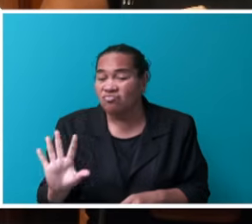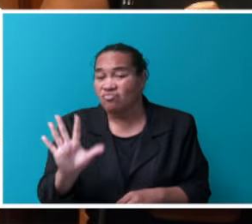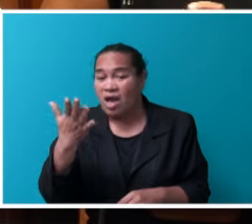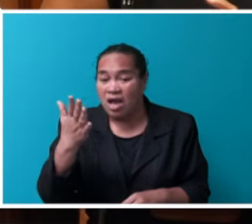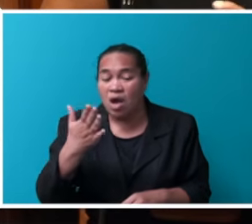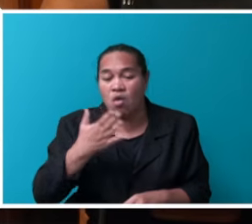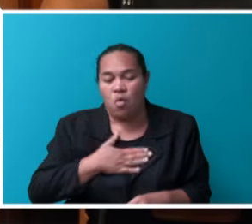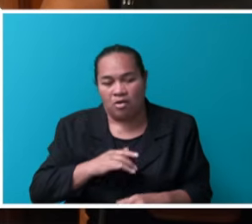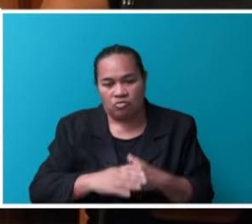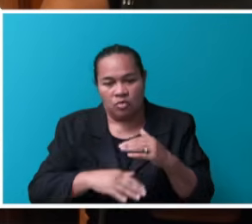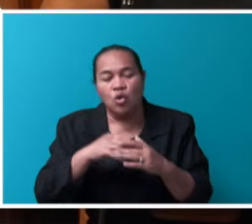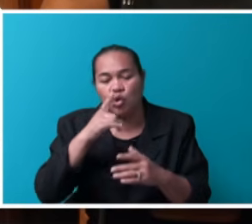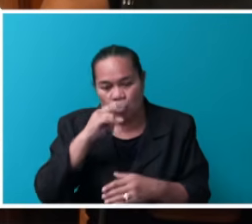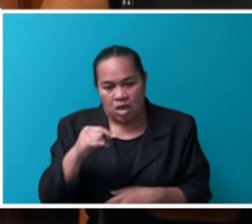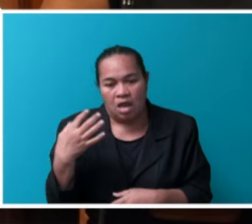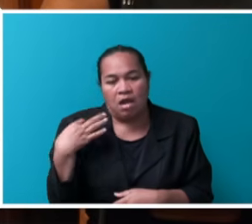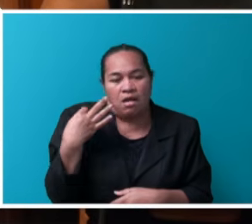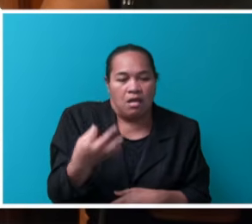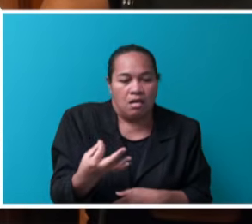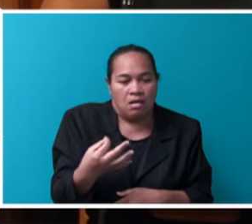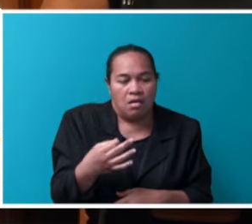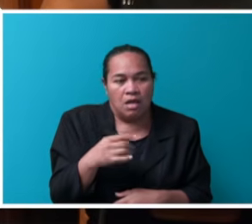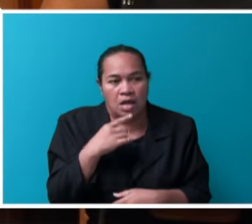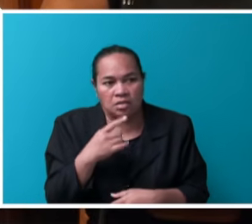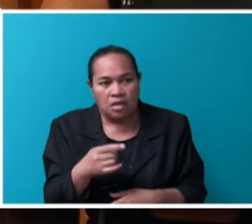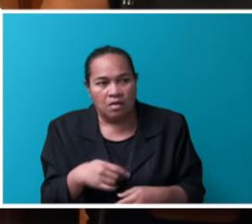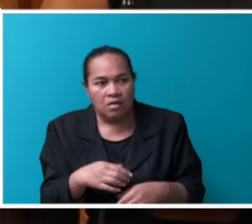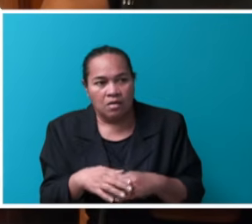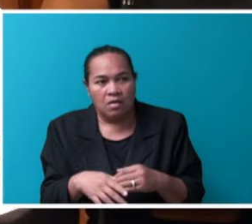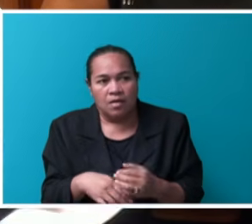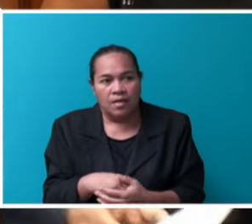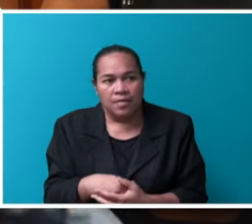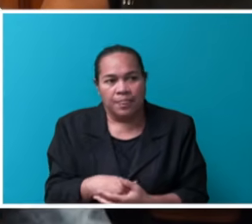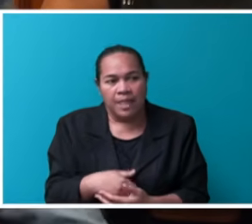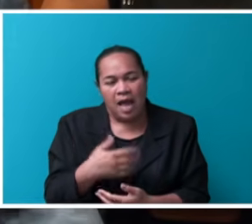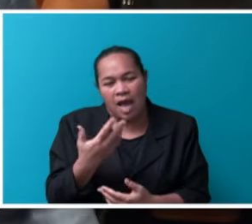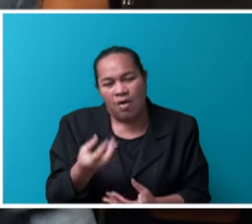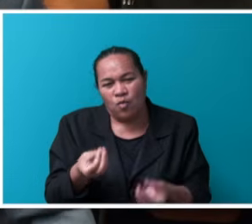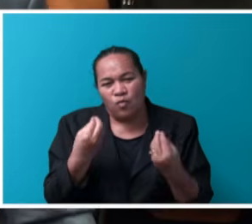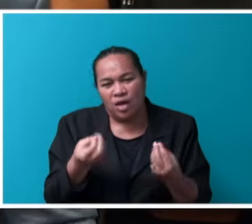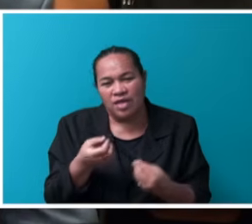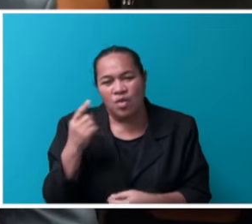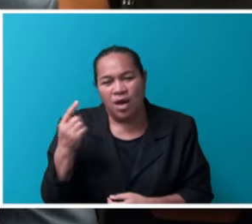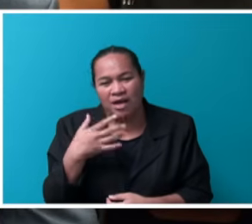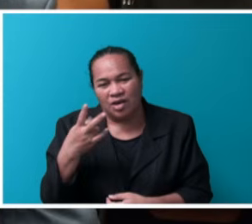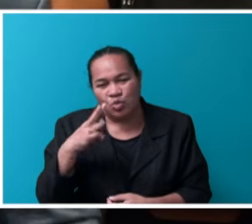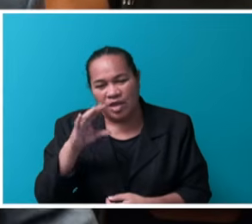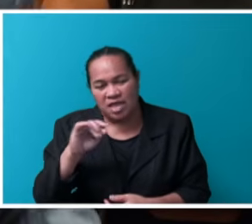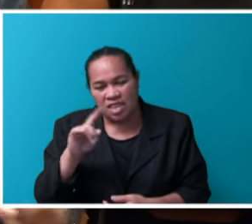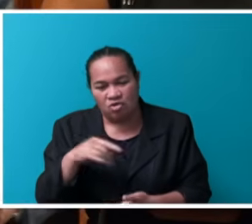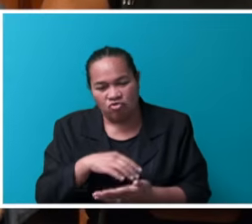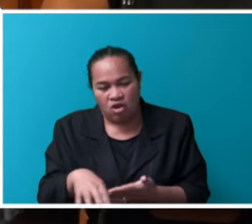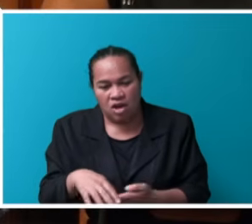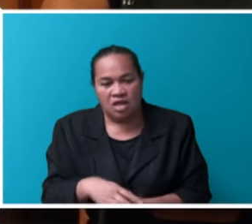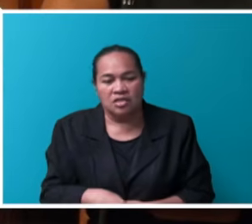home is eligible to a refund of all VAT paid on construction material up to a value of $120,000. We are